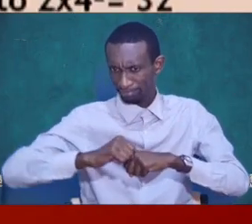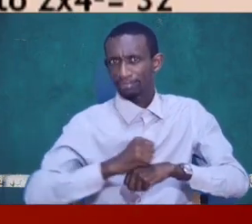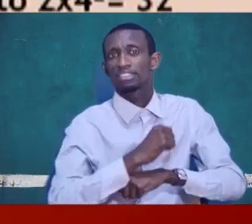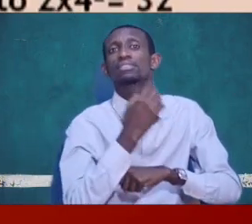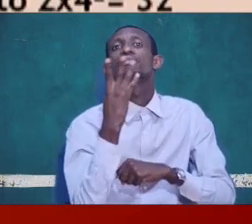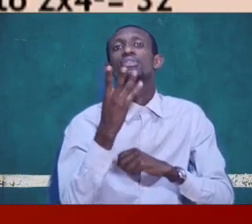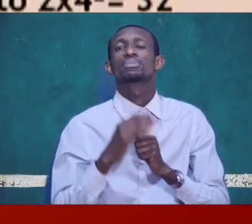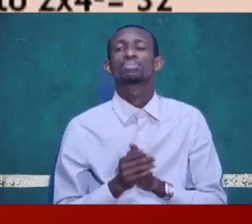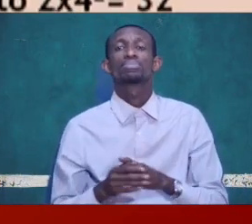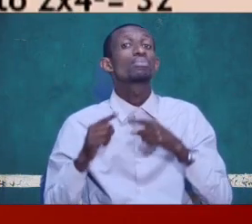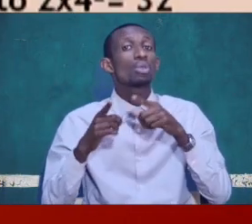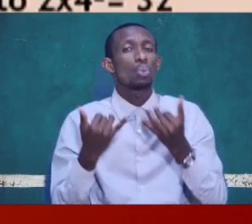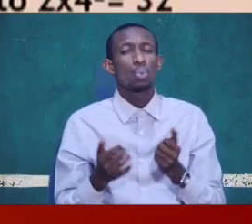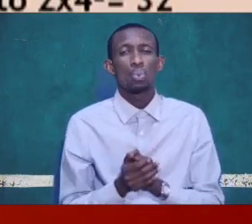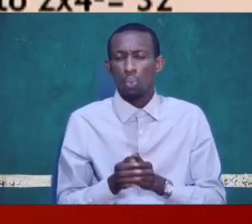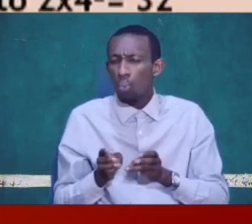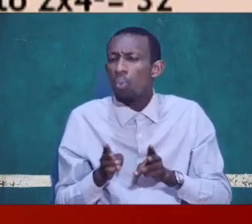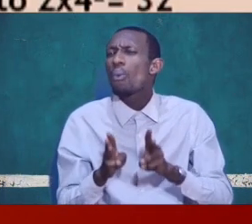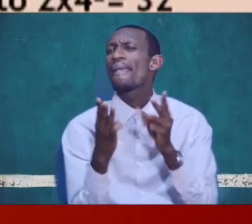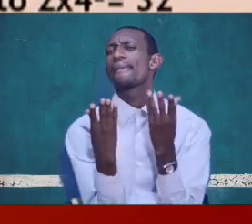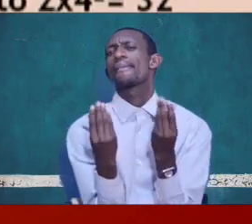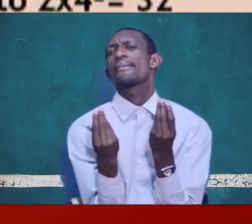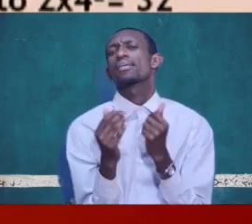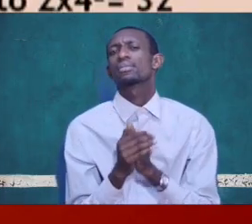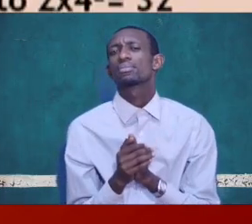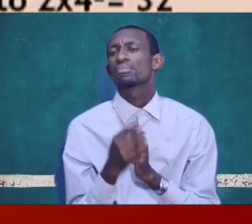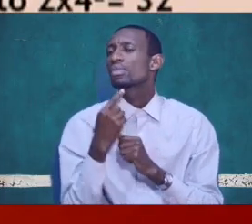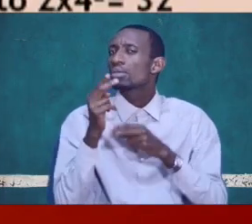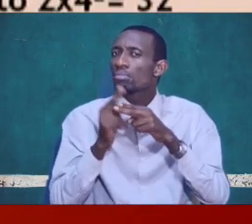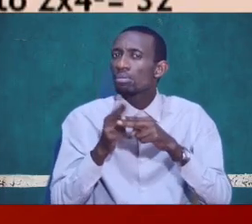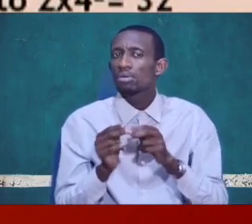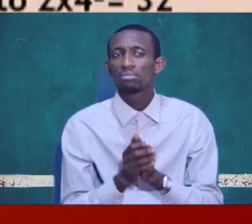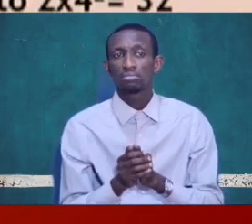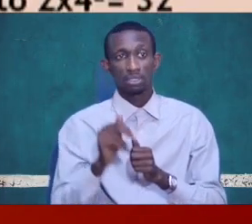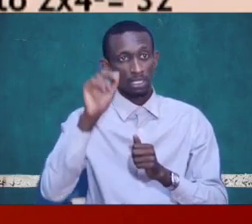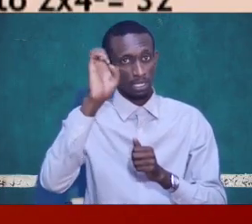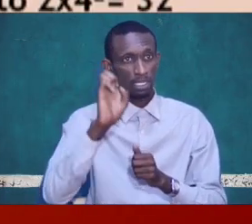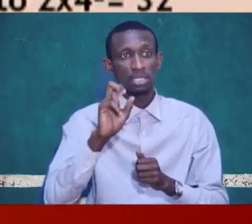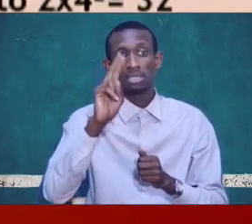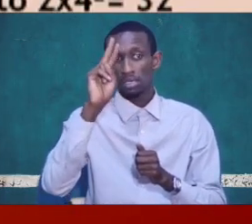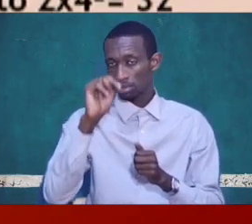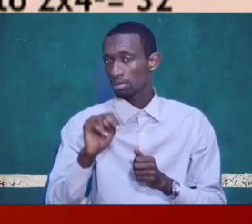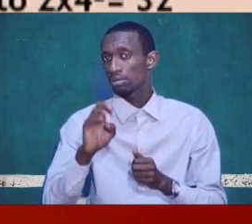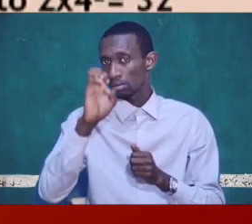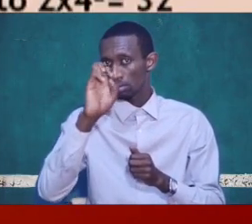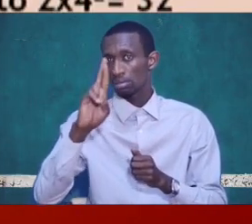in simple ways, we can say that they are called energy levels because the electrons which are